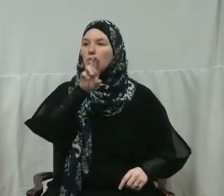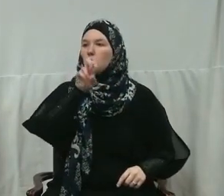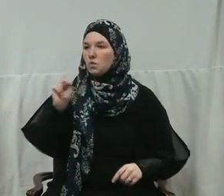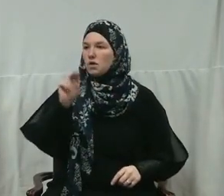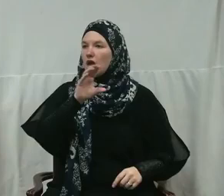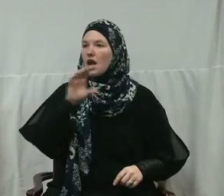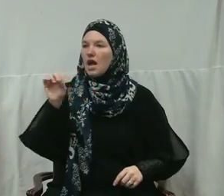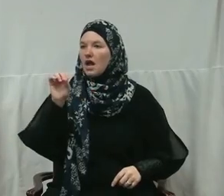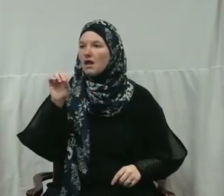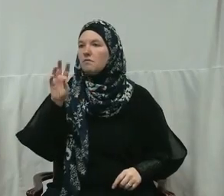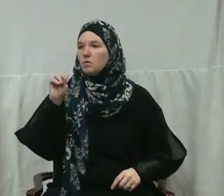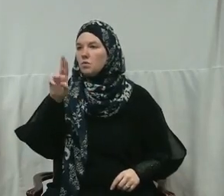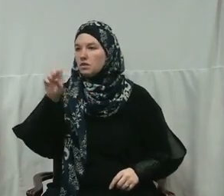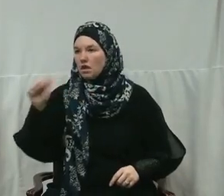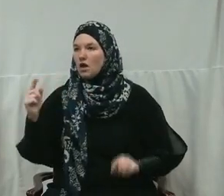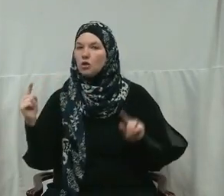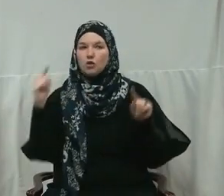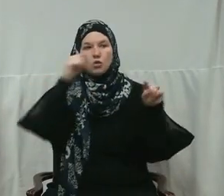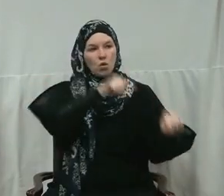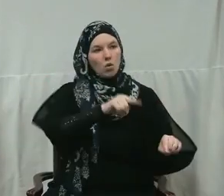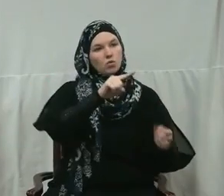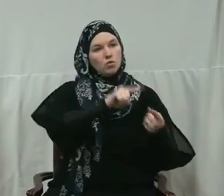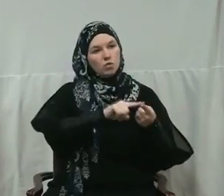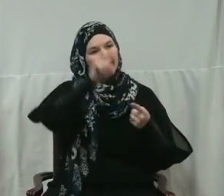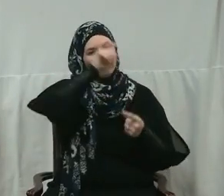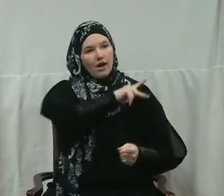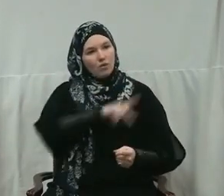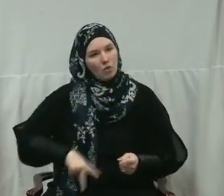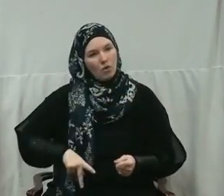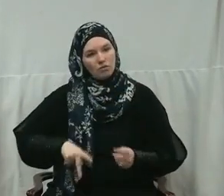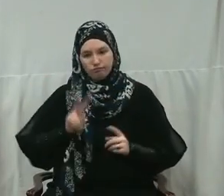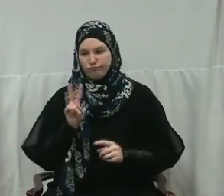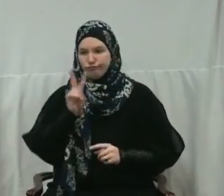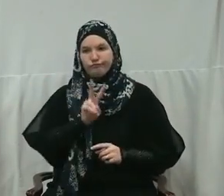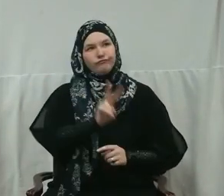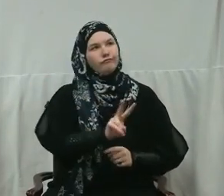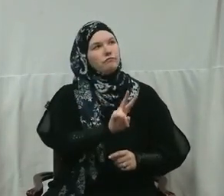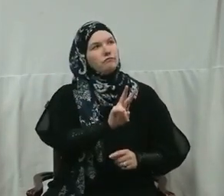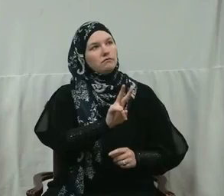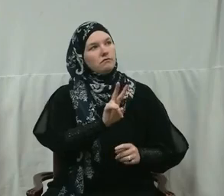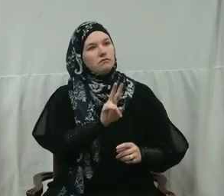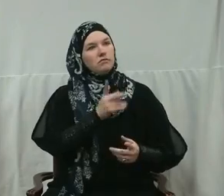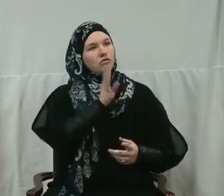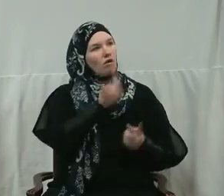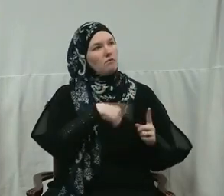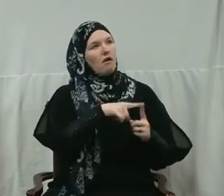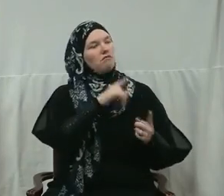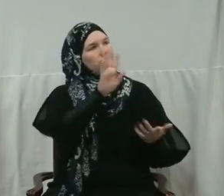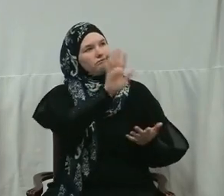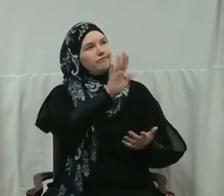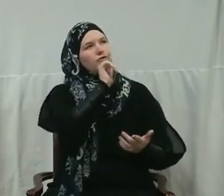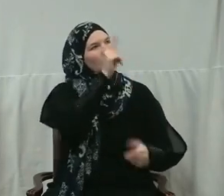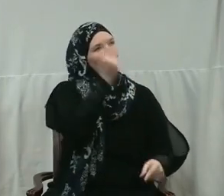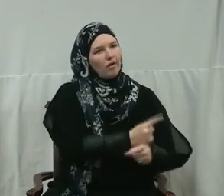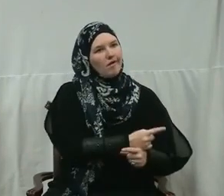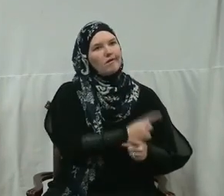they are going to do? To speak truth to power. What kind of power? It's a power of tyranny that doesn't know